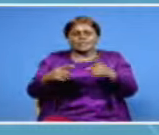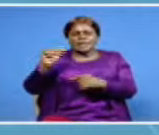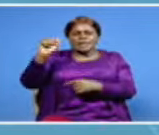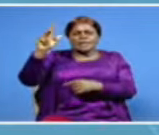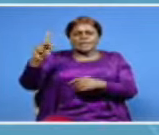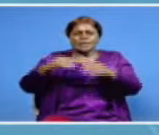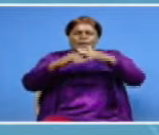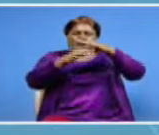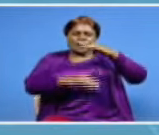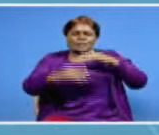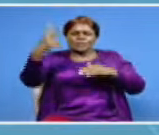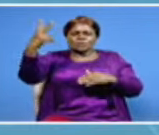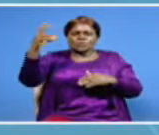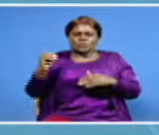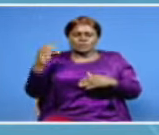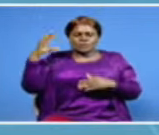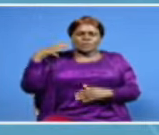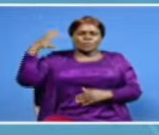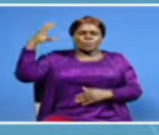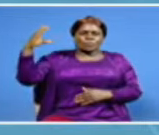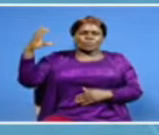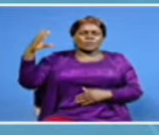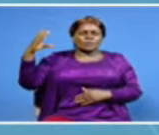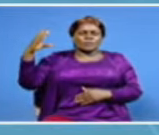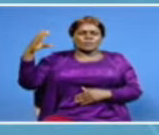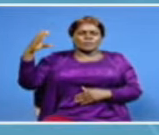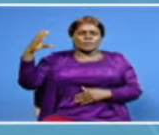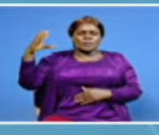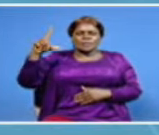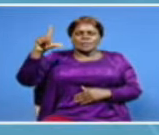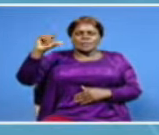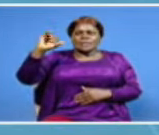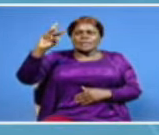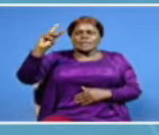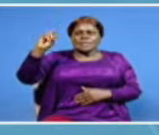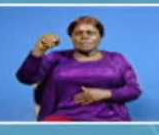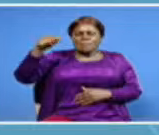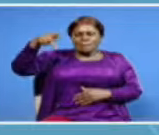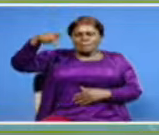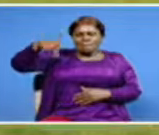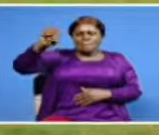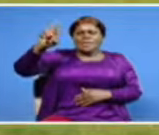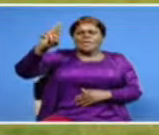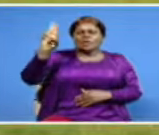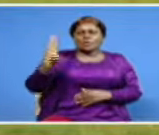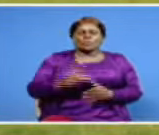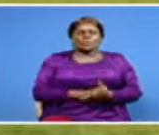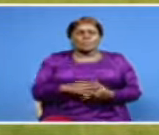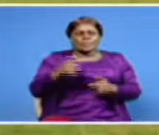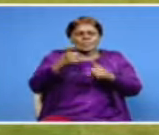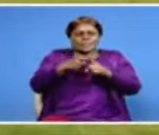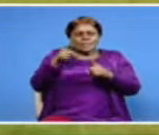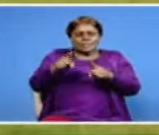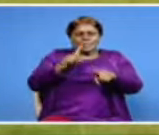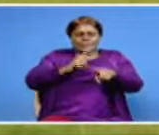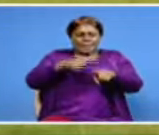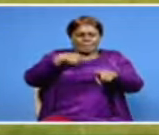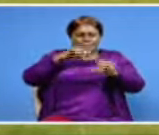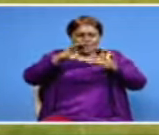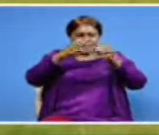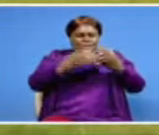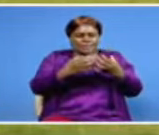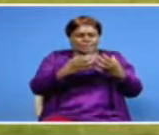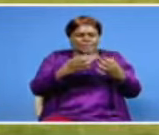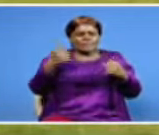Athletics Under 20 Championships set for Lima, Peru. Nianze hii mbio nikiwa darasa la